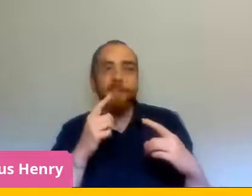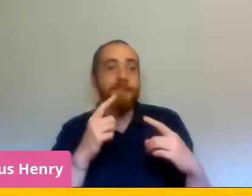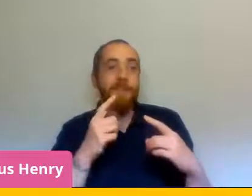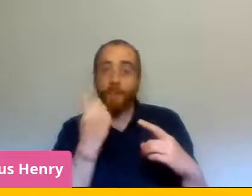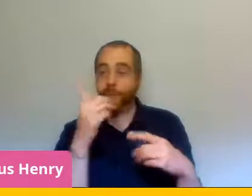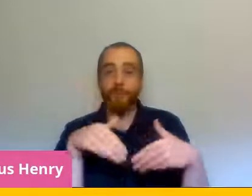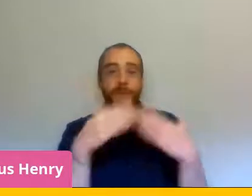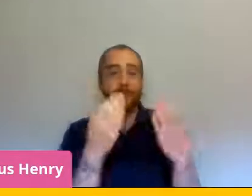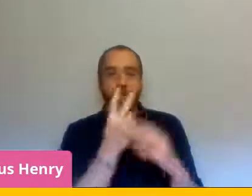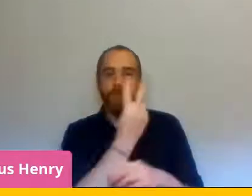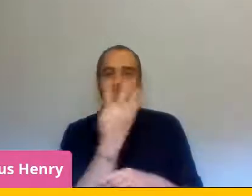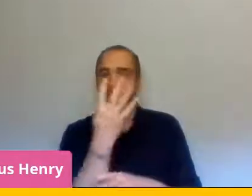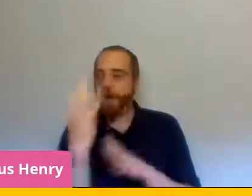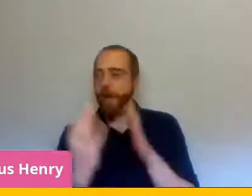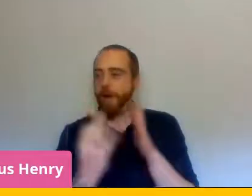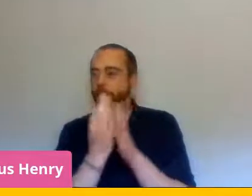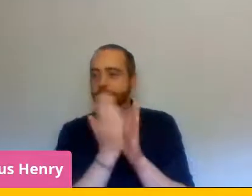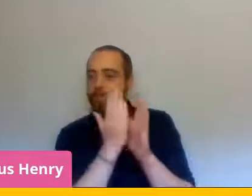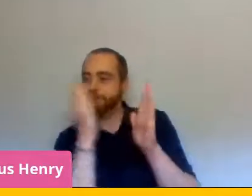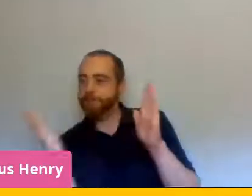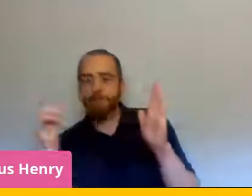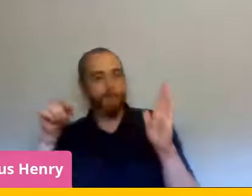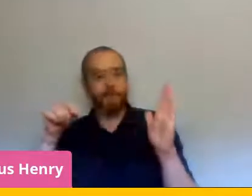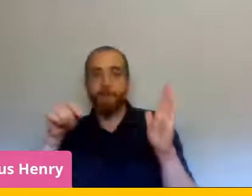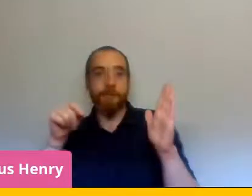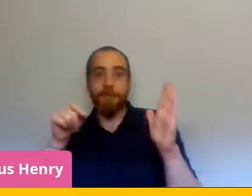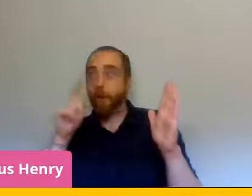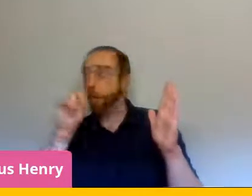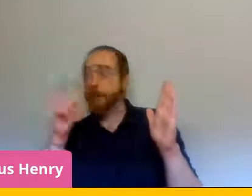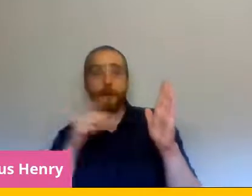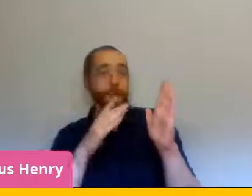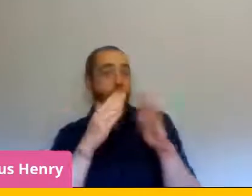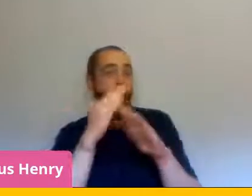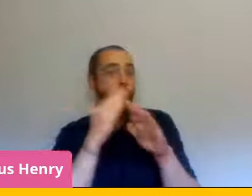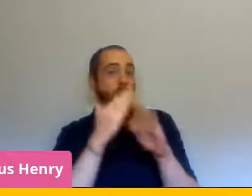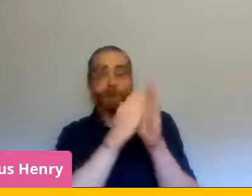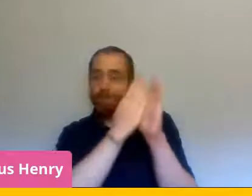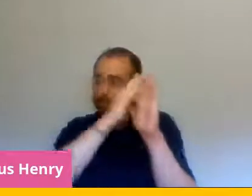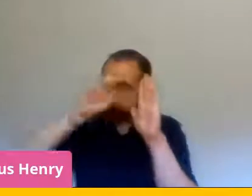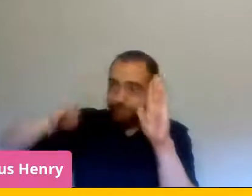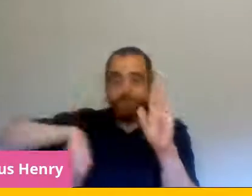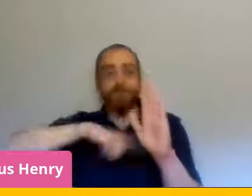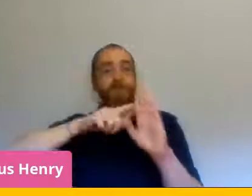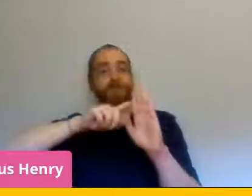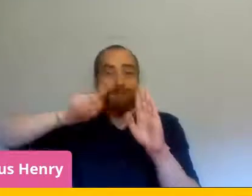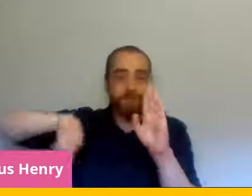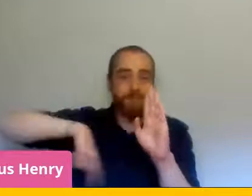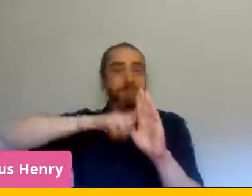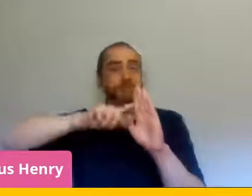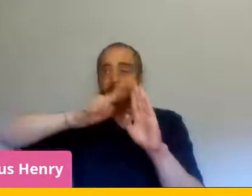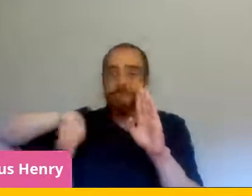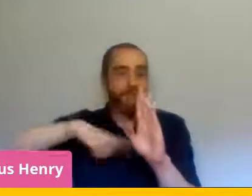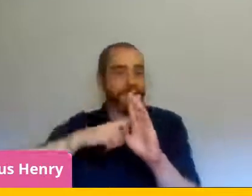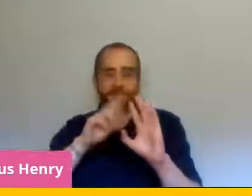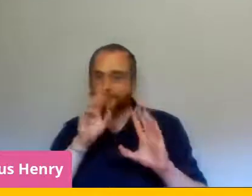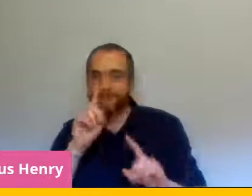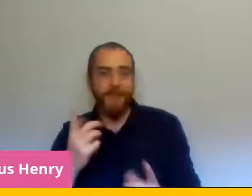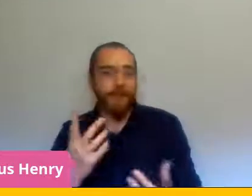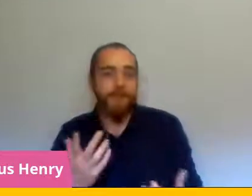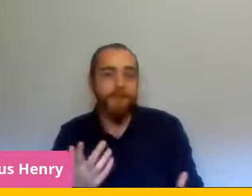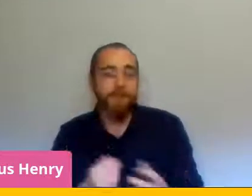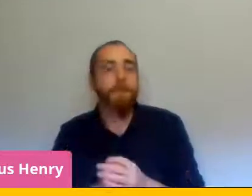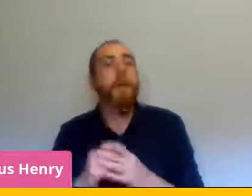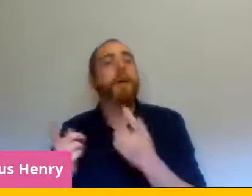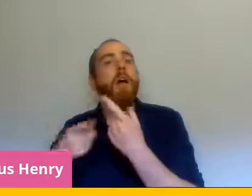that people can work without becoming very seriously unwell. Another question in here was around the possibility of national